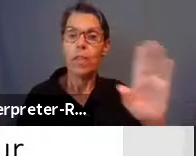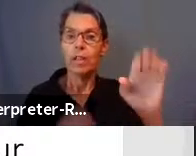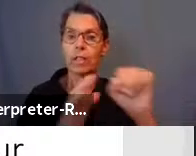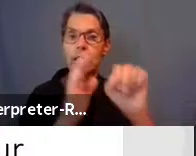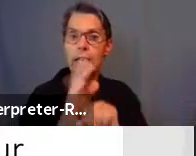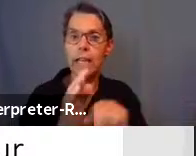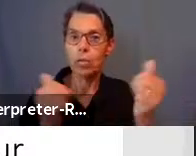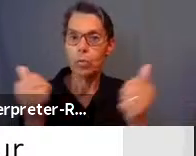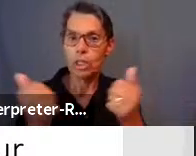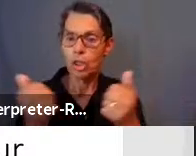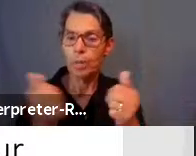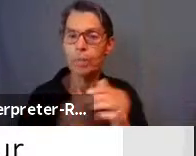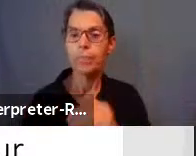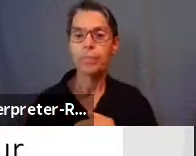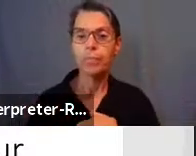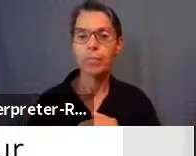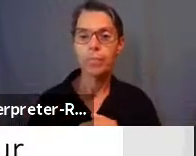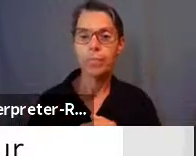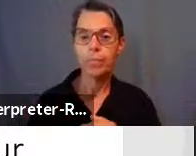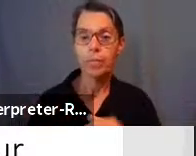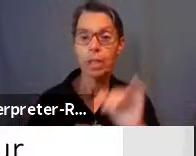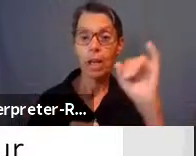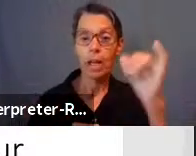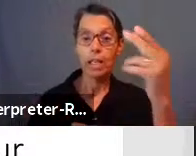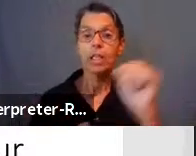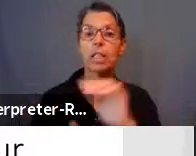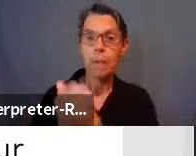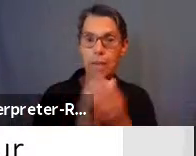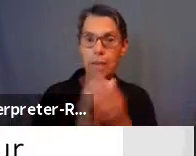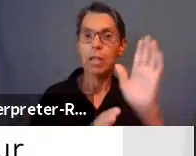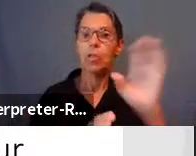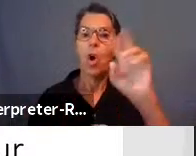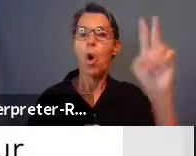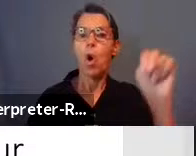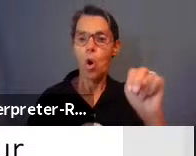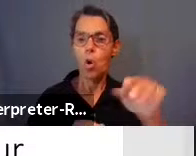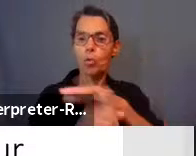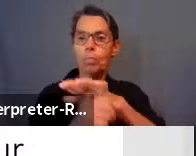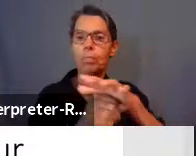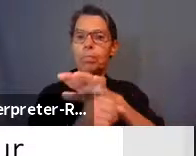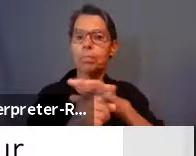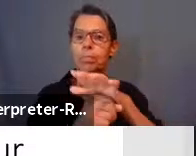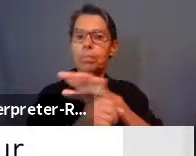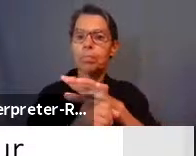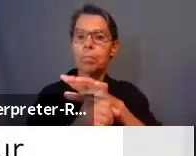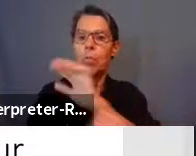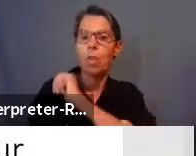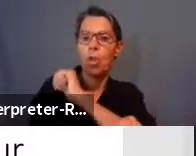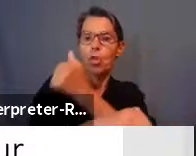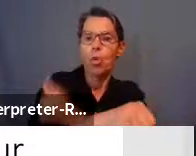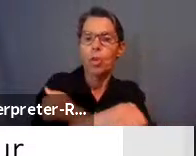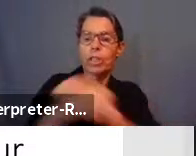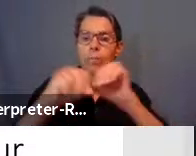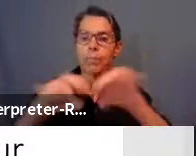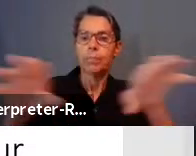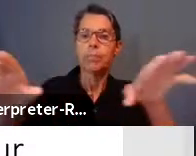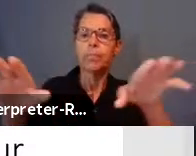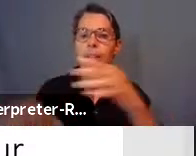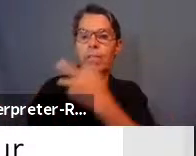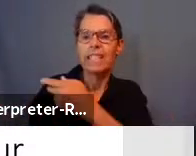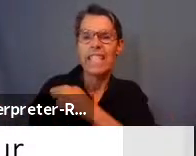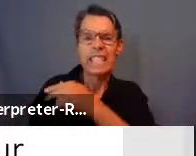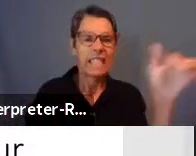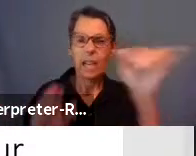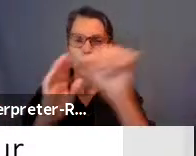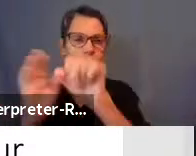Indian Health Service was allowed to be a jurisdiction for vaccine distribution, just like the states were. So at the very